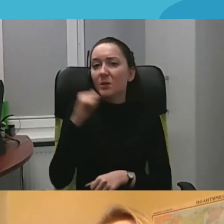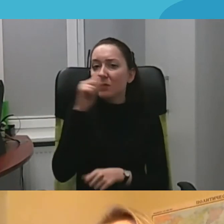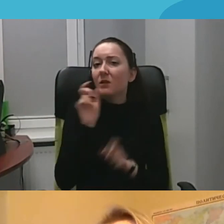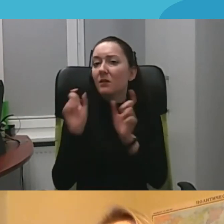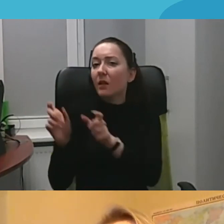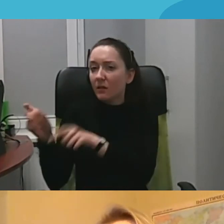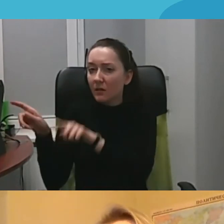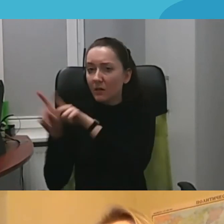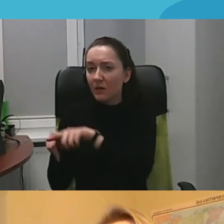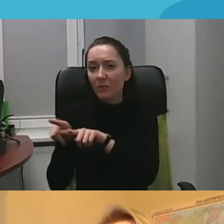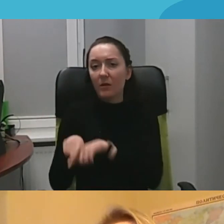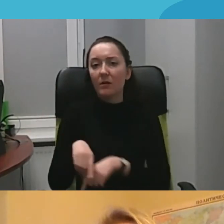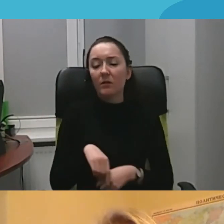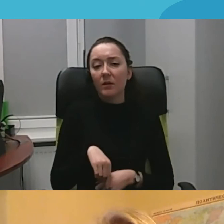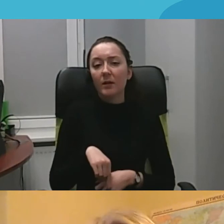involved is